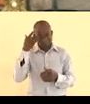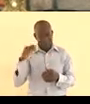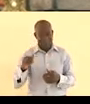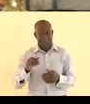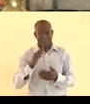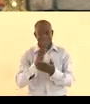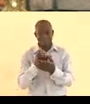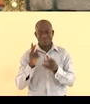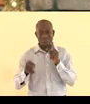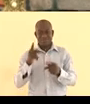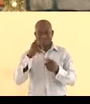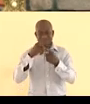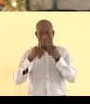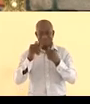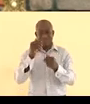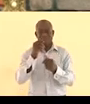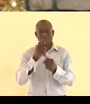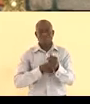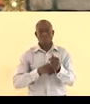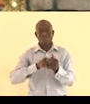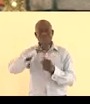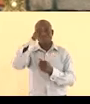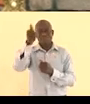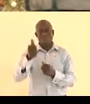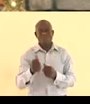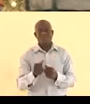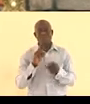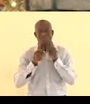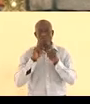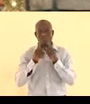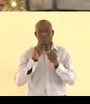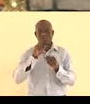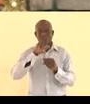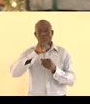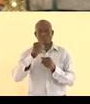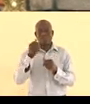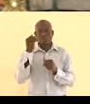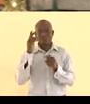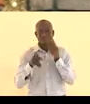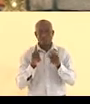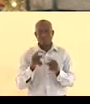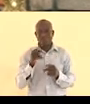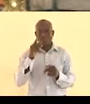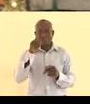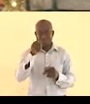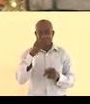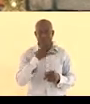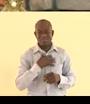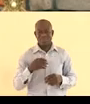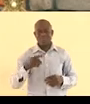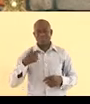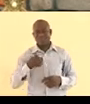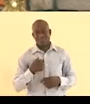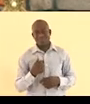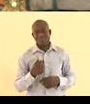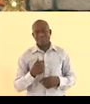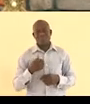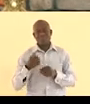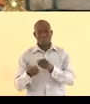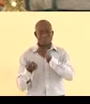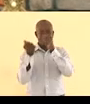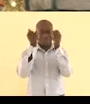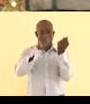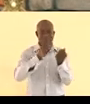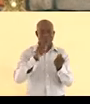Capernaum. I'm talking of people like me and you, because by baptism we are anointed